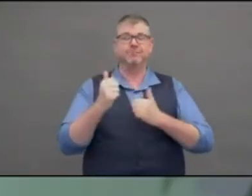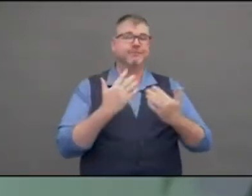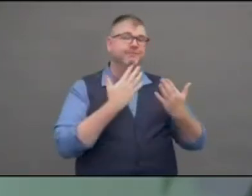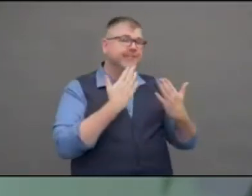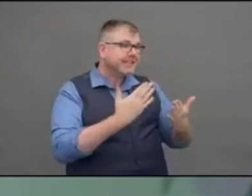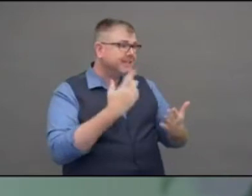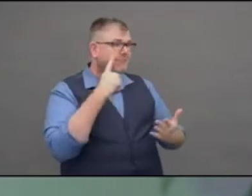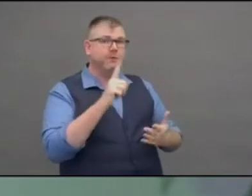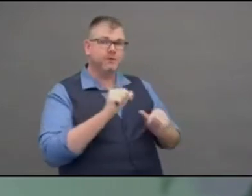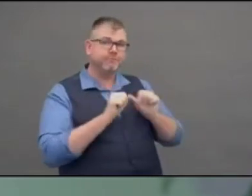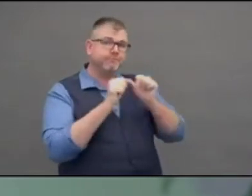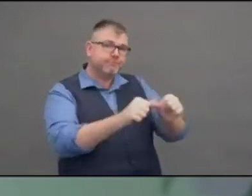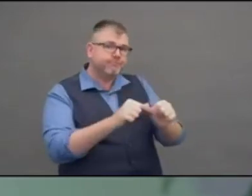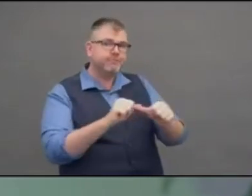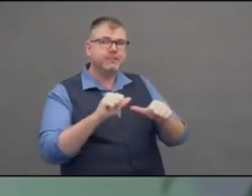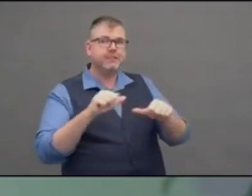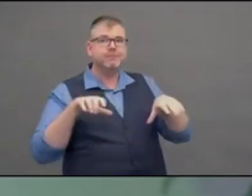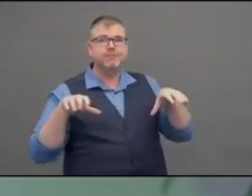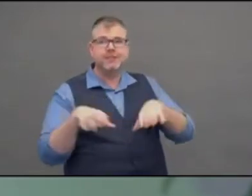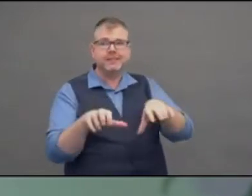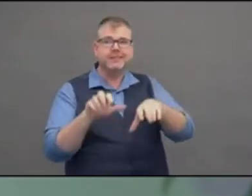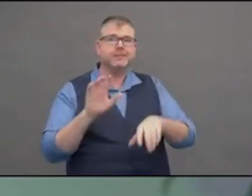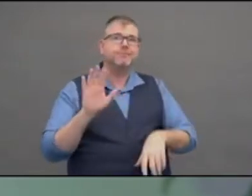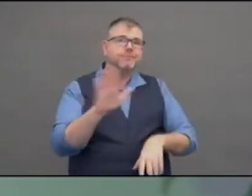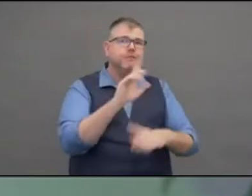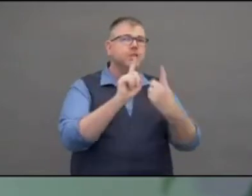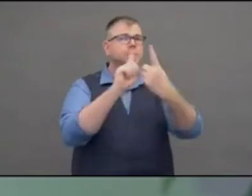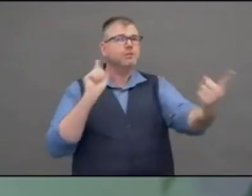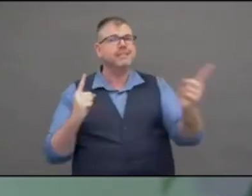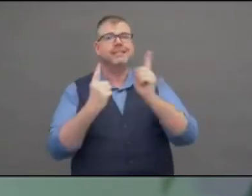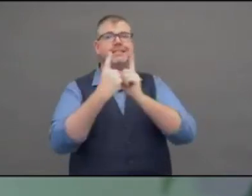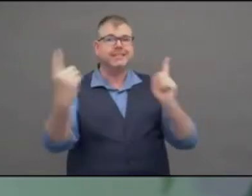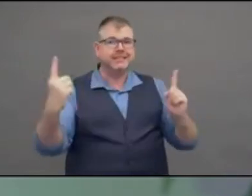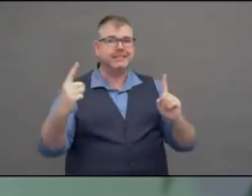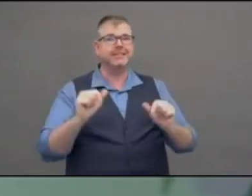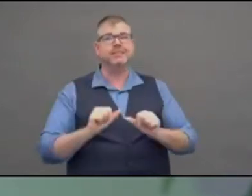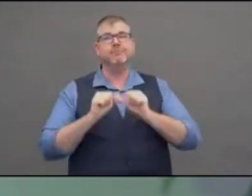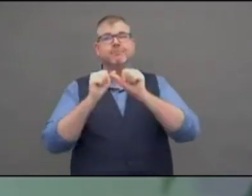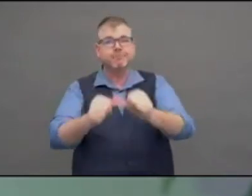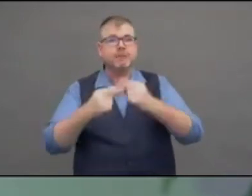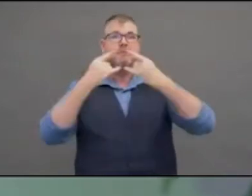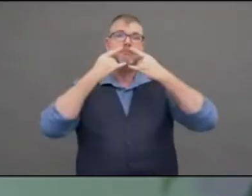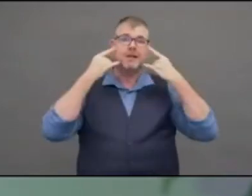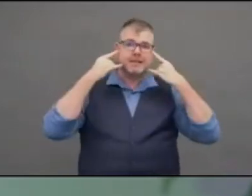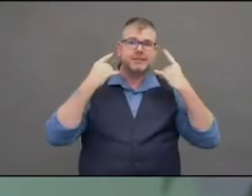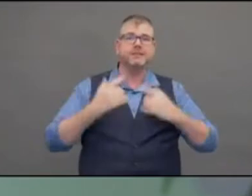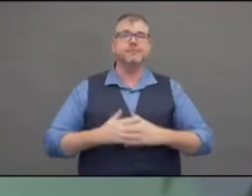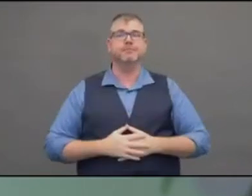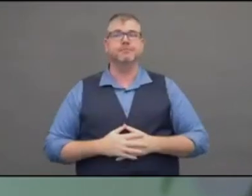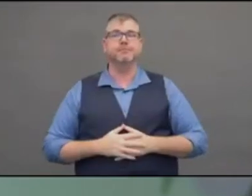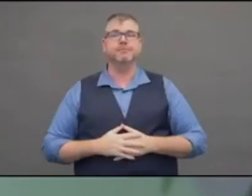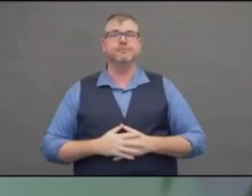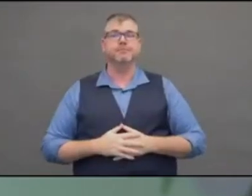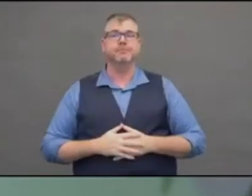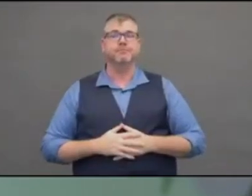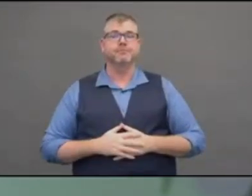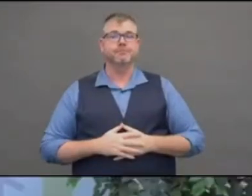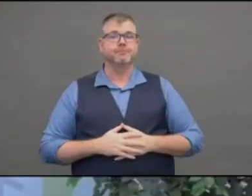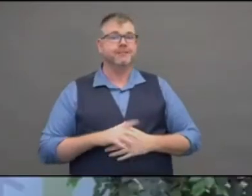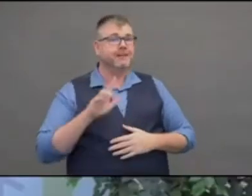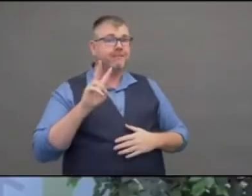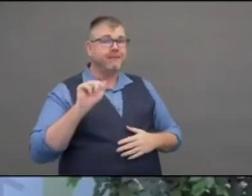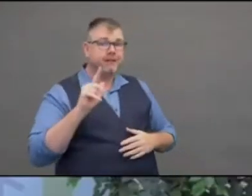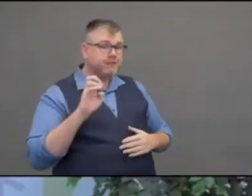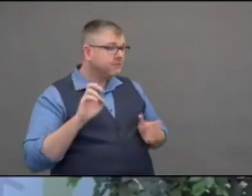to practicing your social distancing and also continuing to wear your face coverings. Valerie, talk to us a little bit